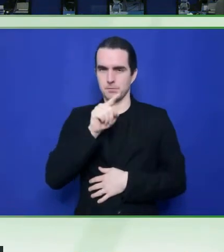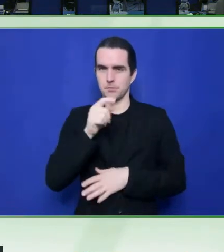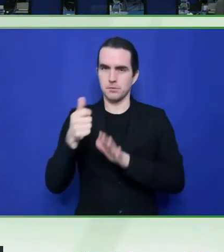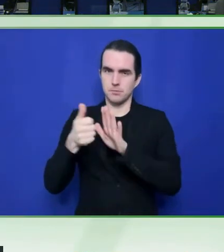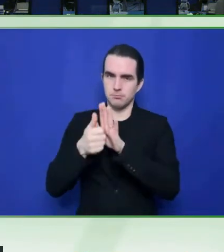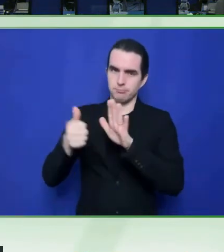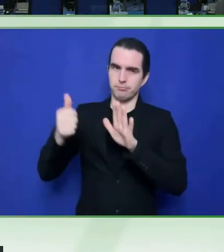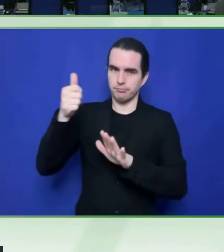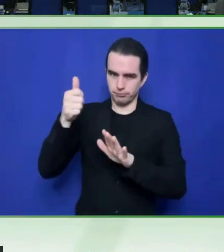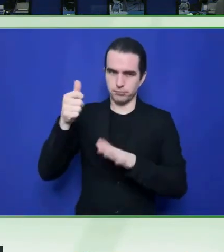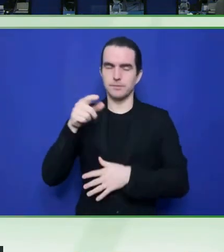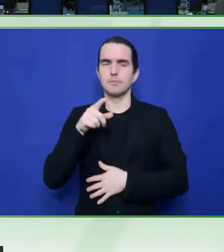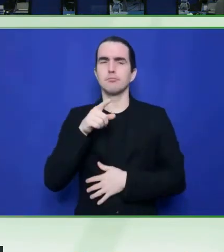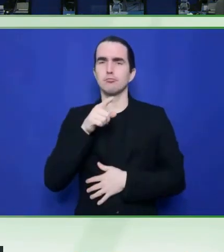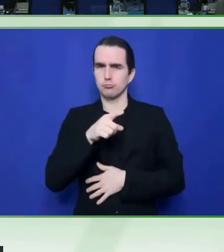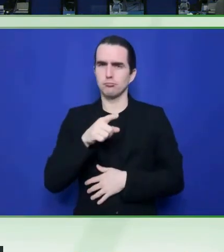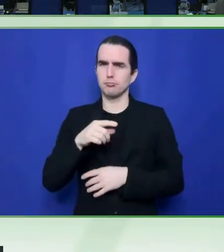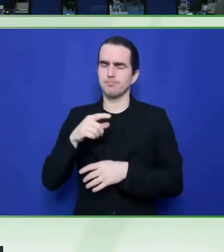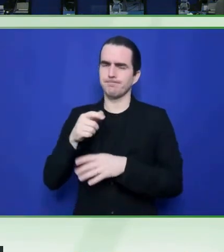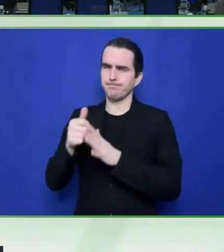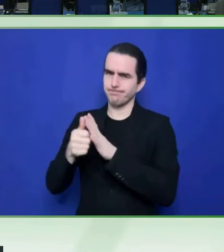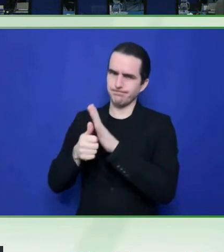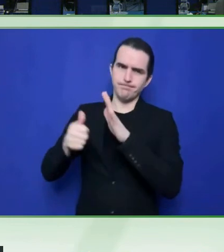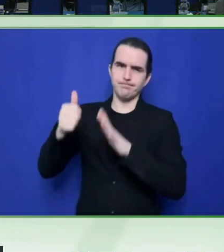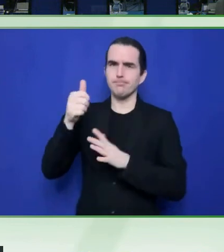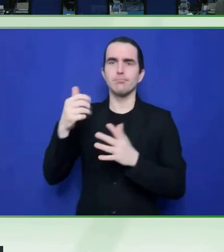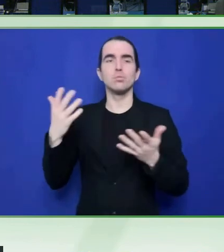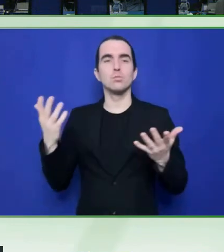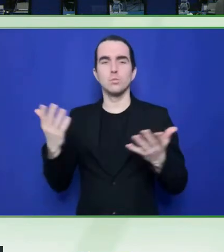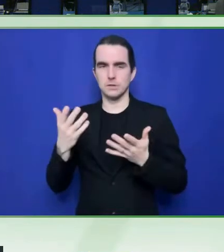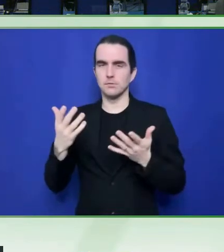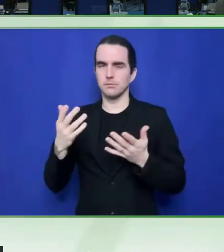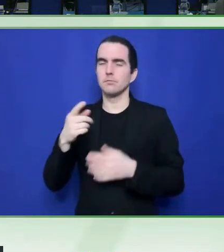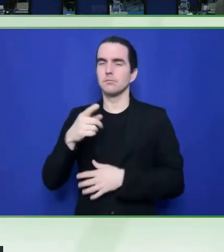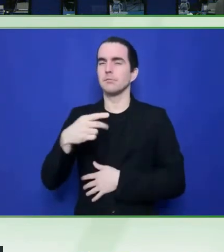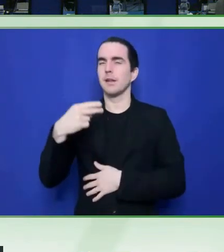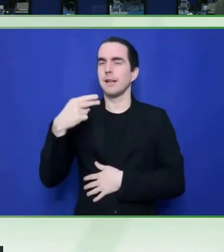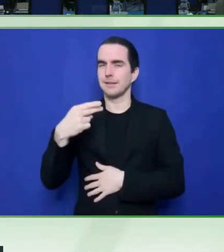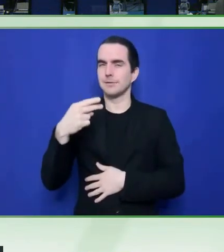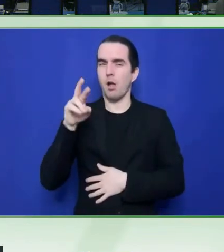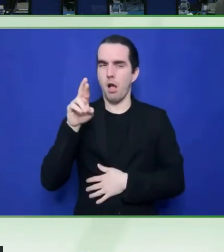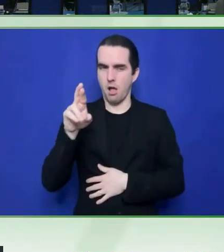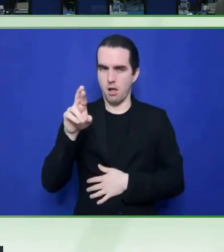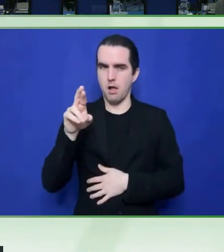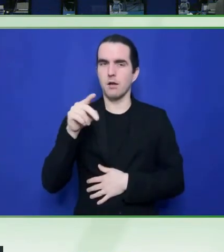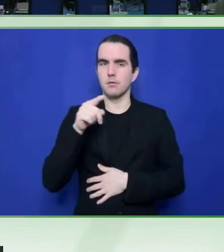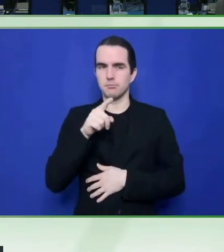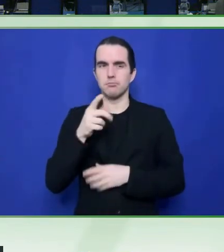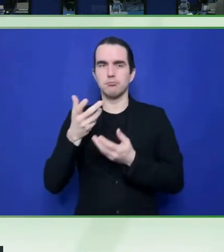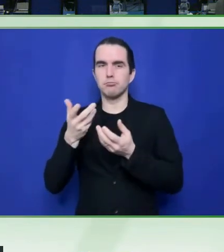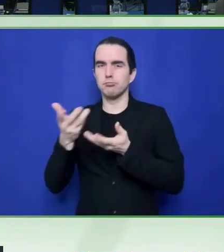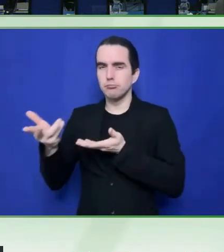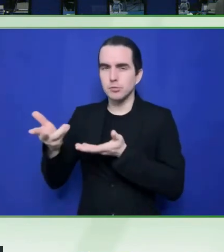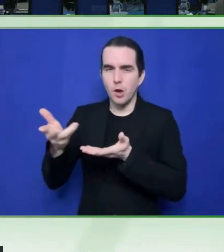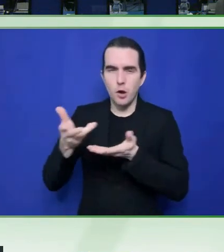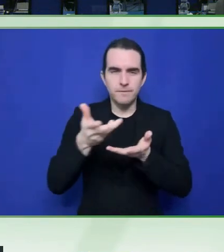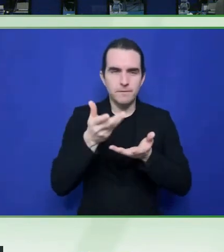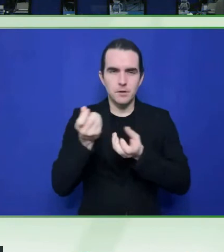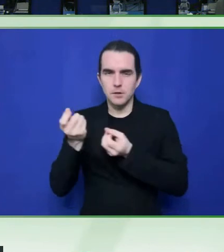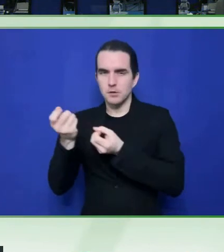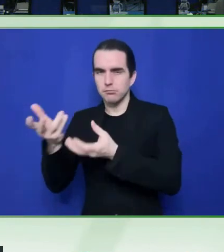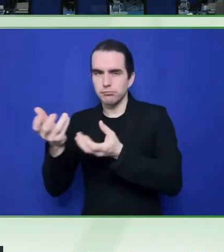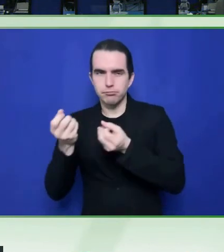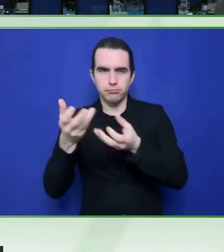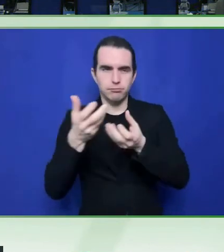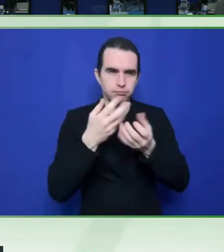thought leadership for talent acquisition, capability development, talent management, HR shared services